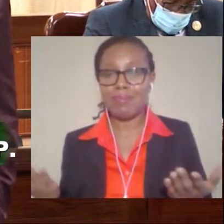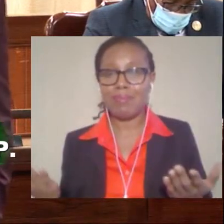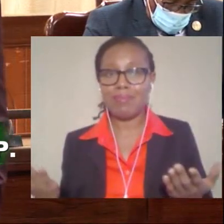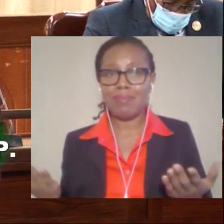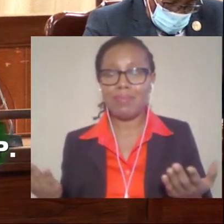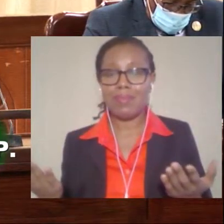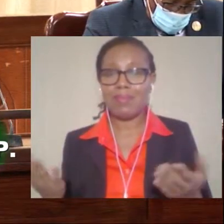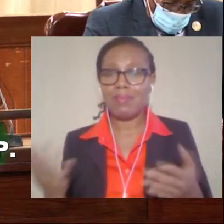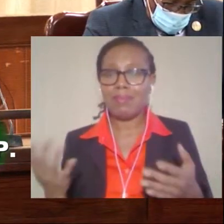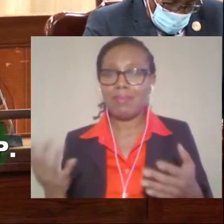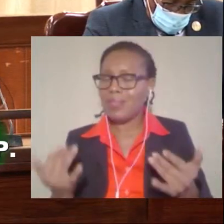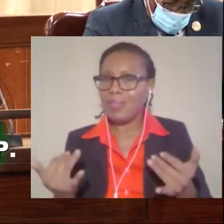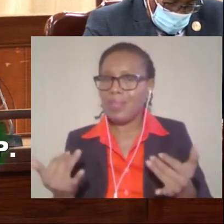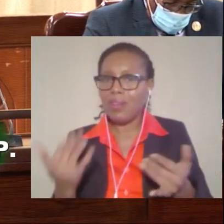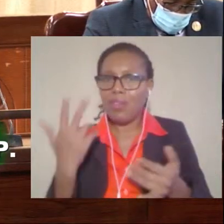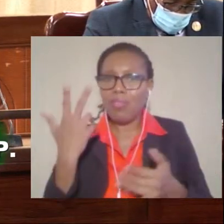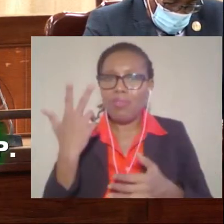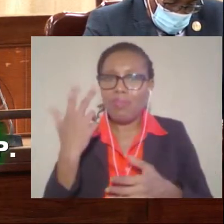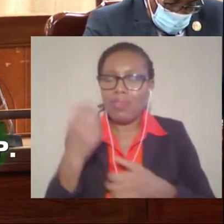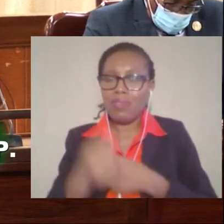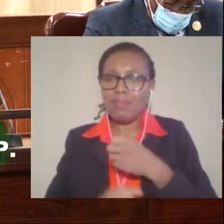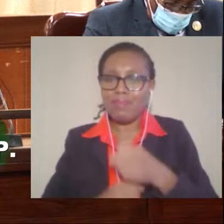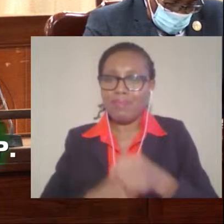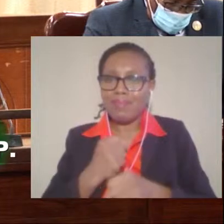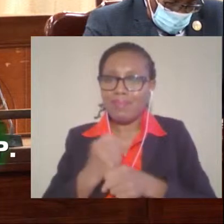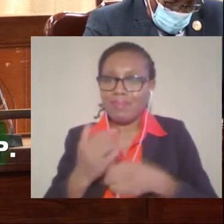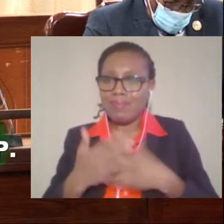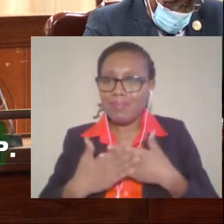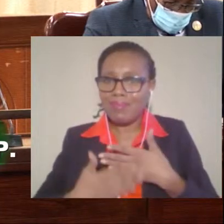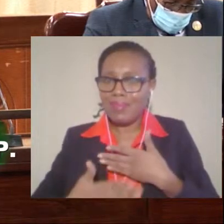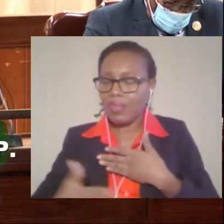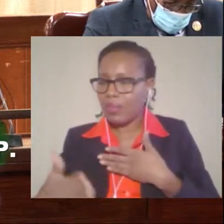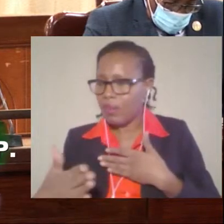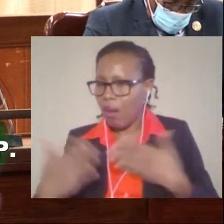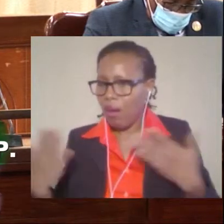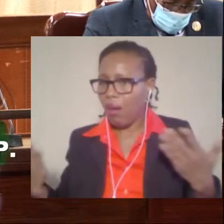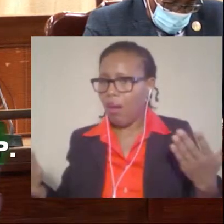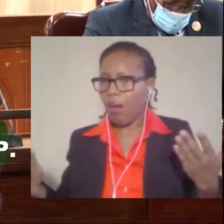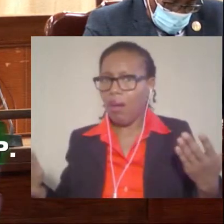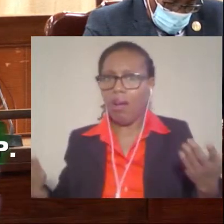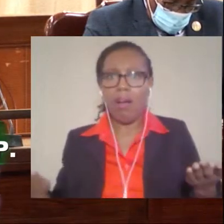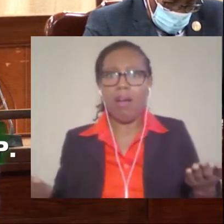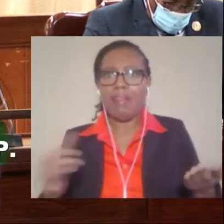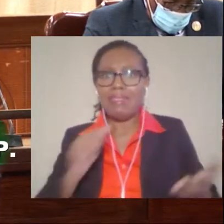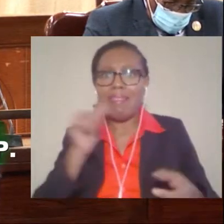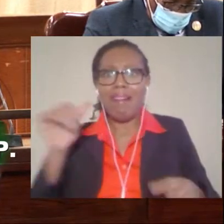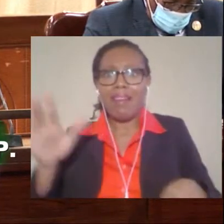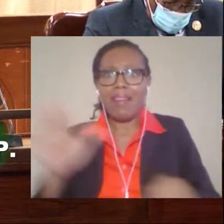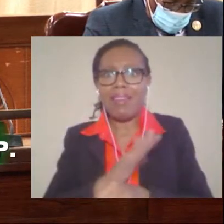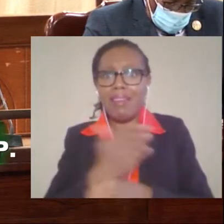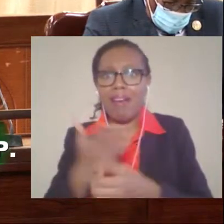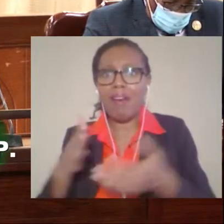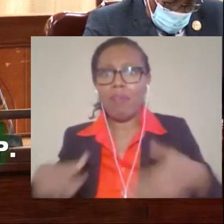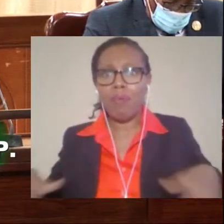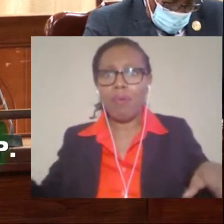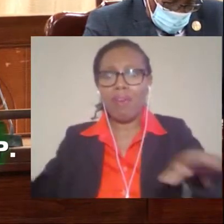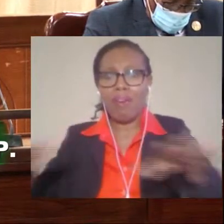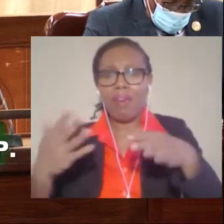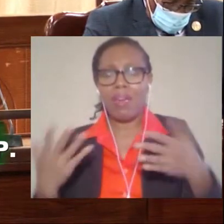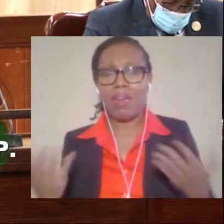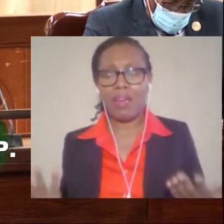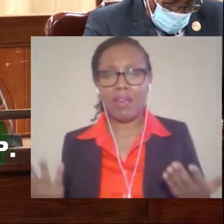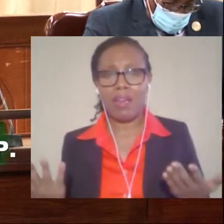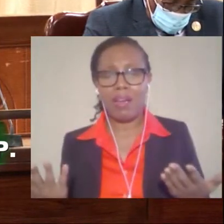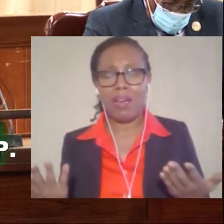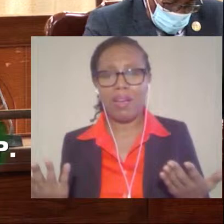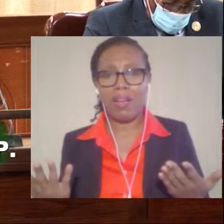we find that it is discovered that that capacity is inadequate. And it is discovered only in the